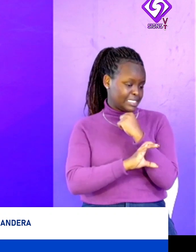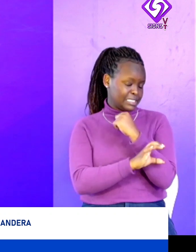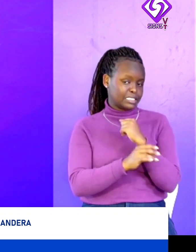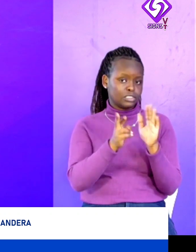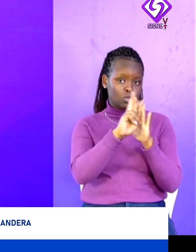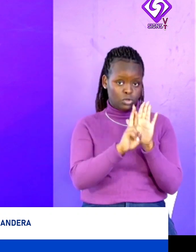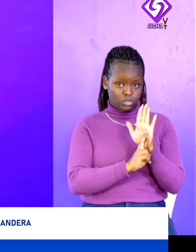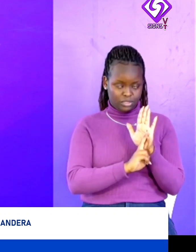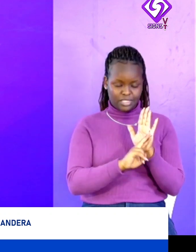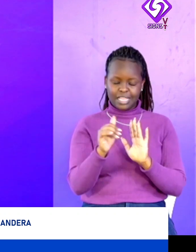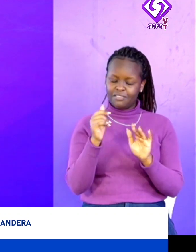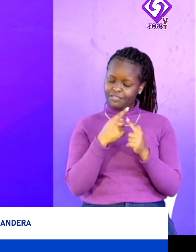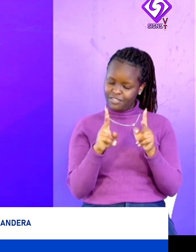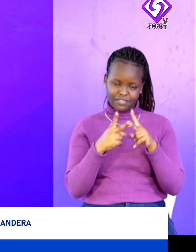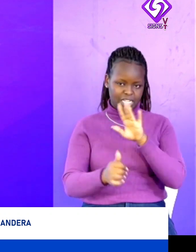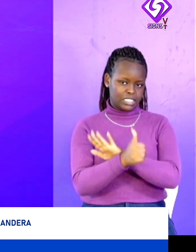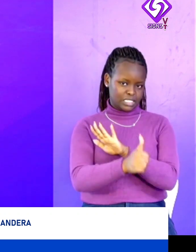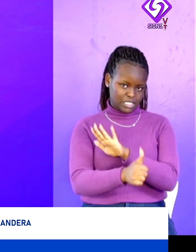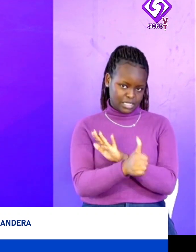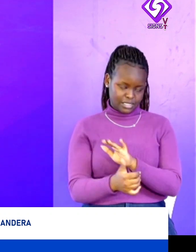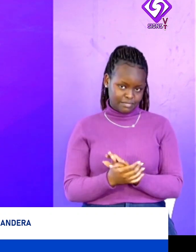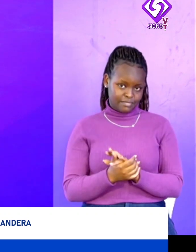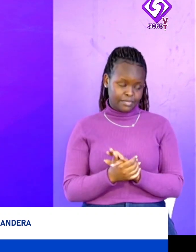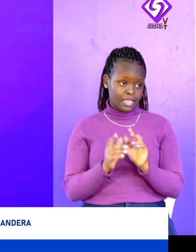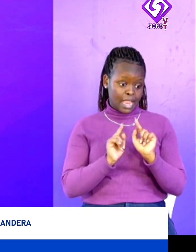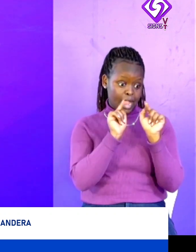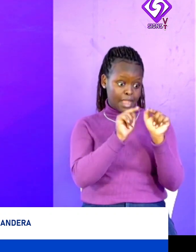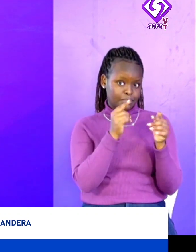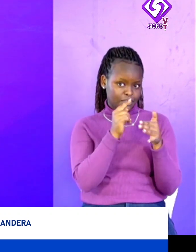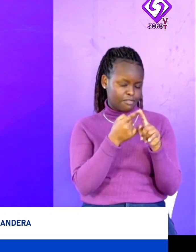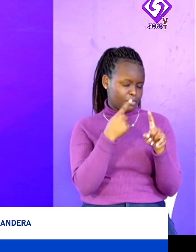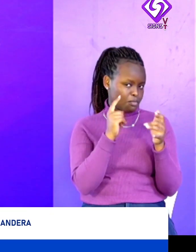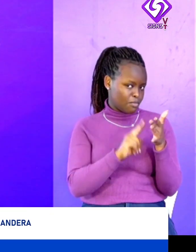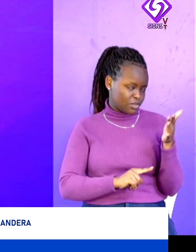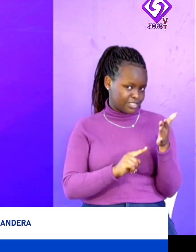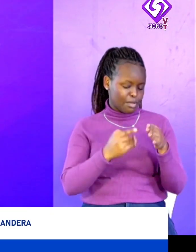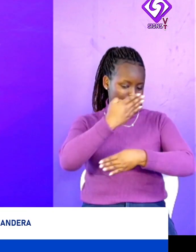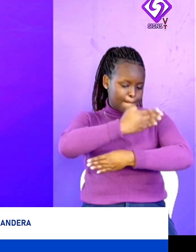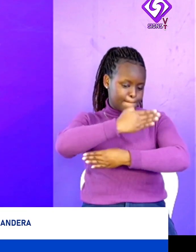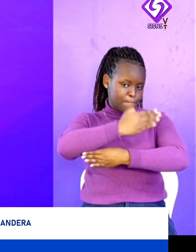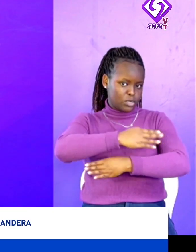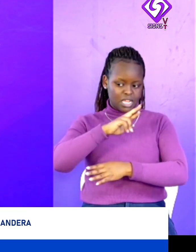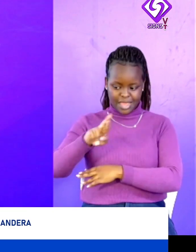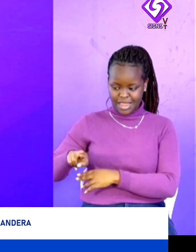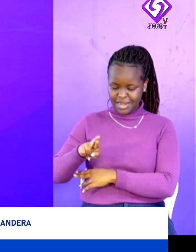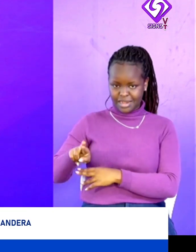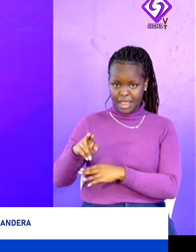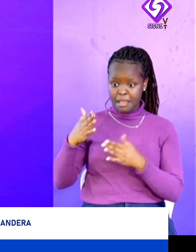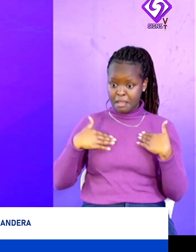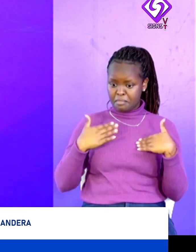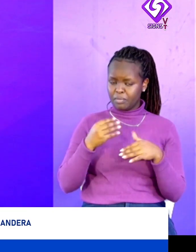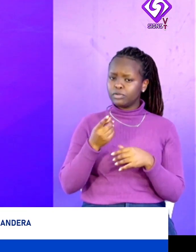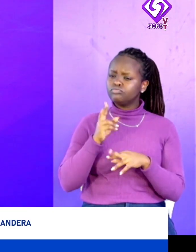precedent. Natembeya's remarks come amid rising tensions in the border region, where residents have